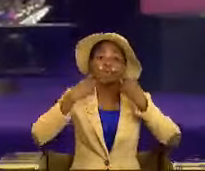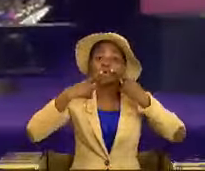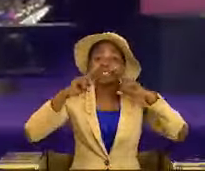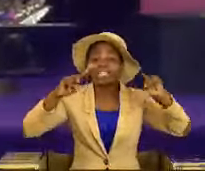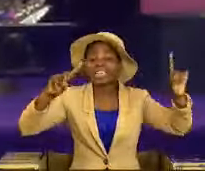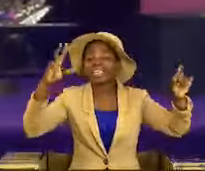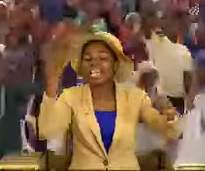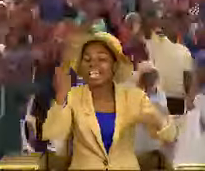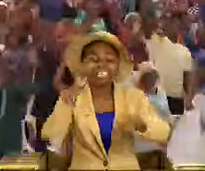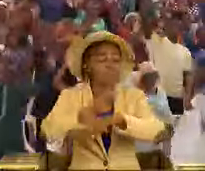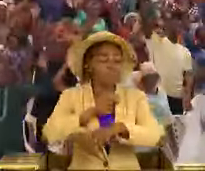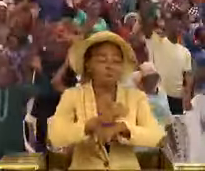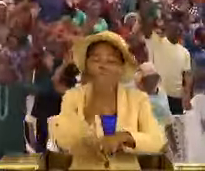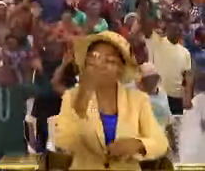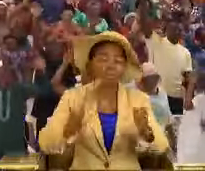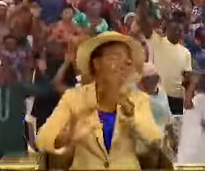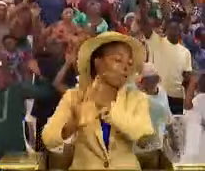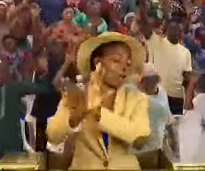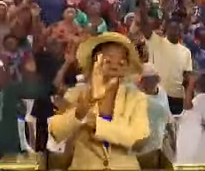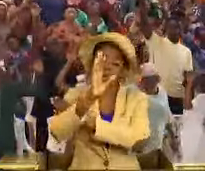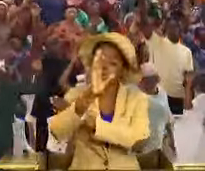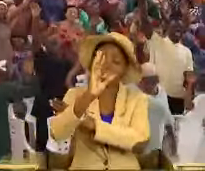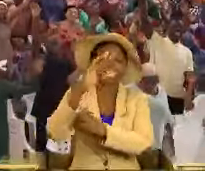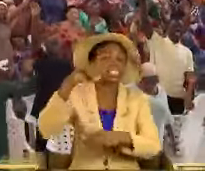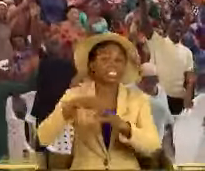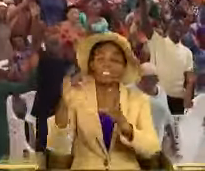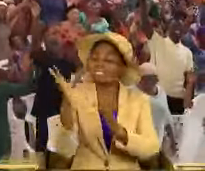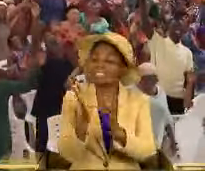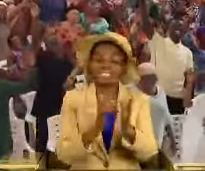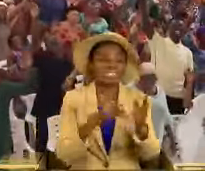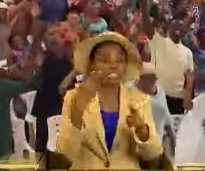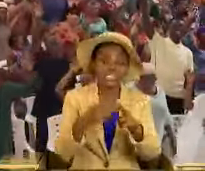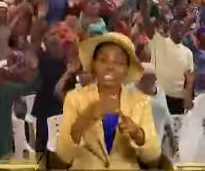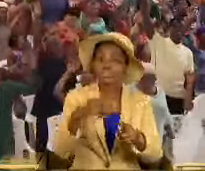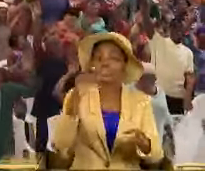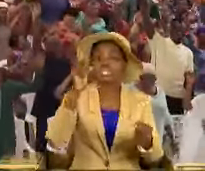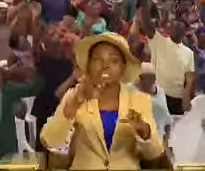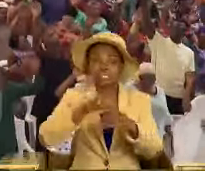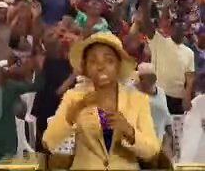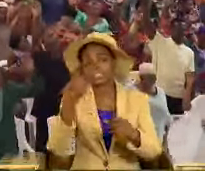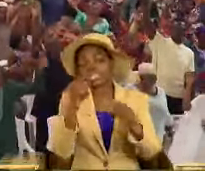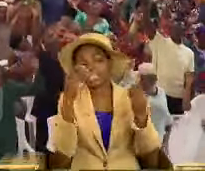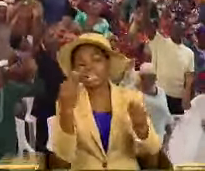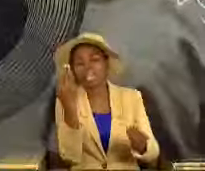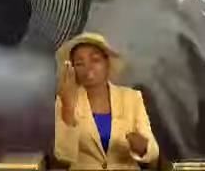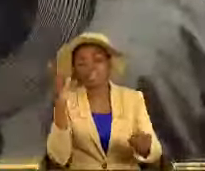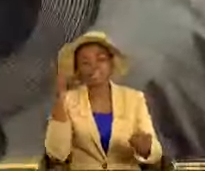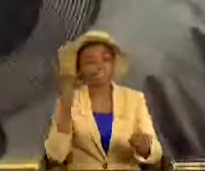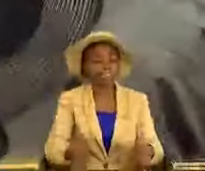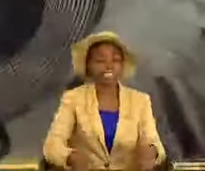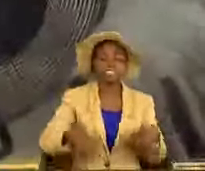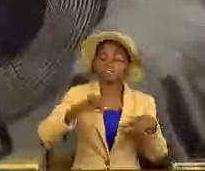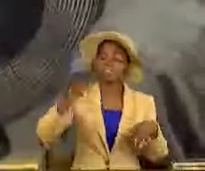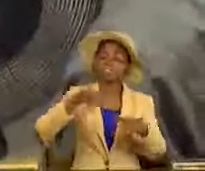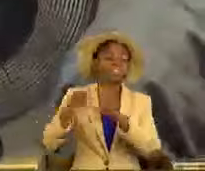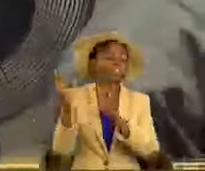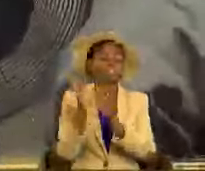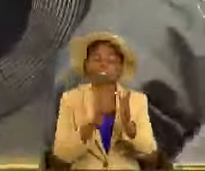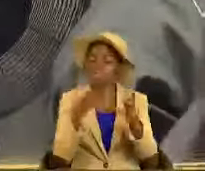works of the Lord in the land of the living in the name of